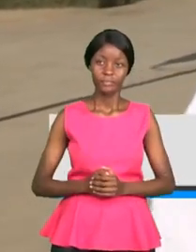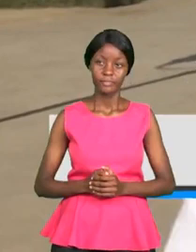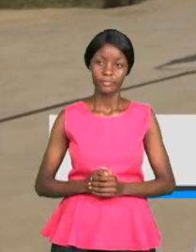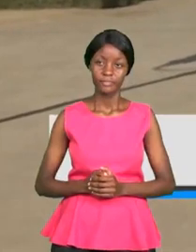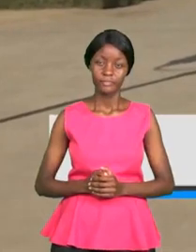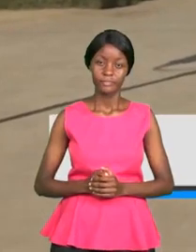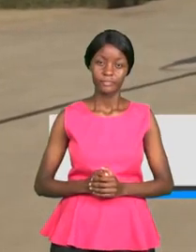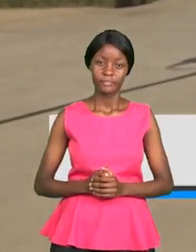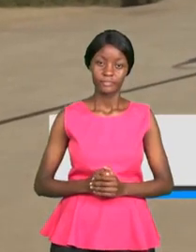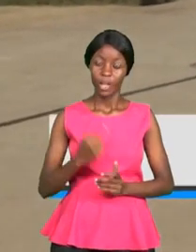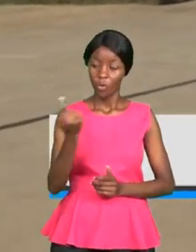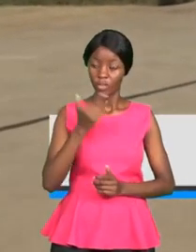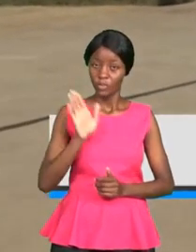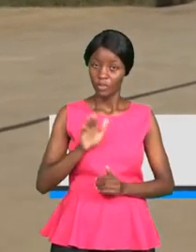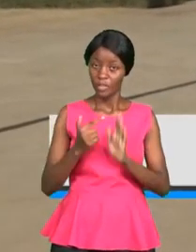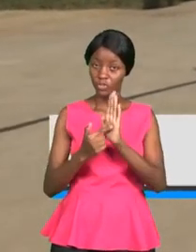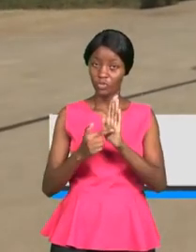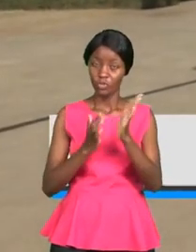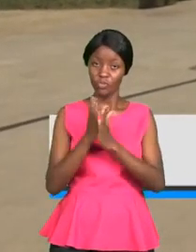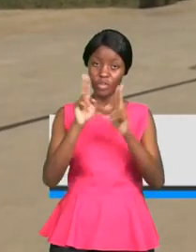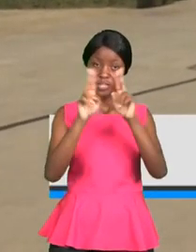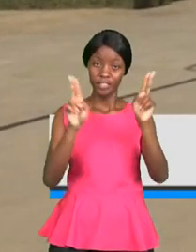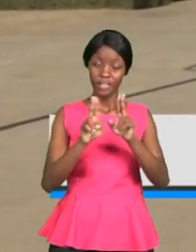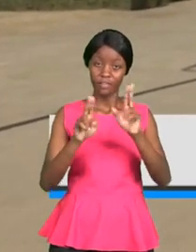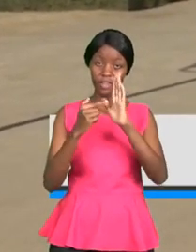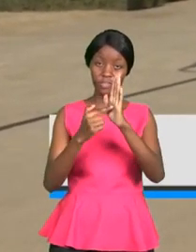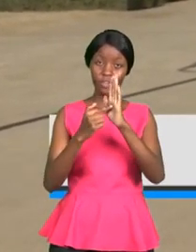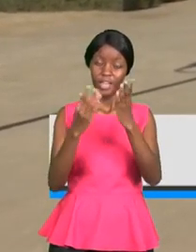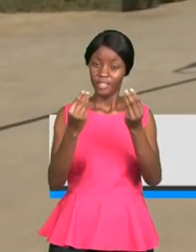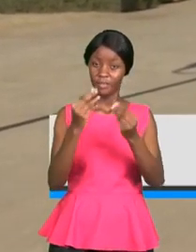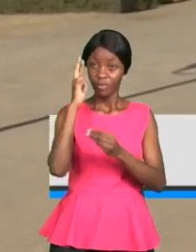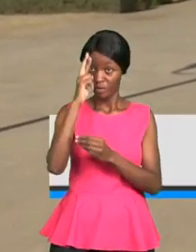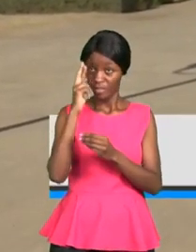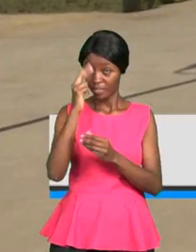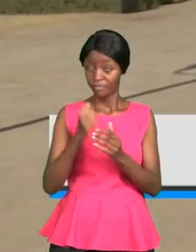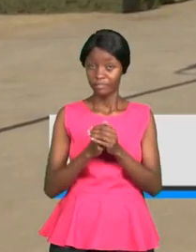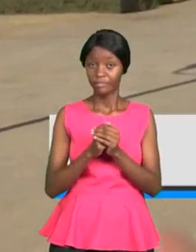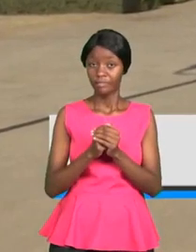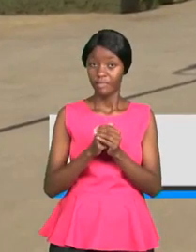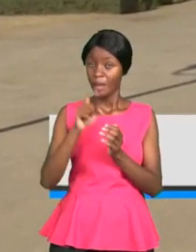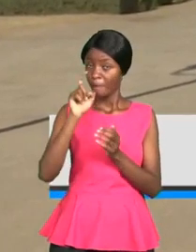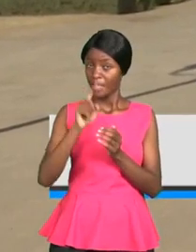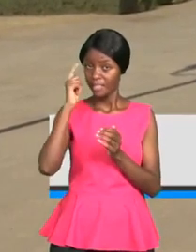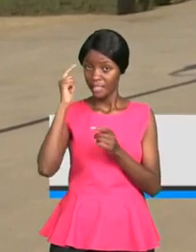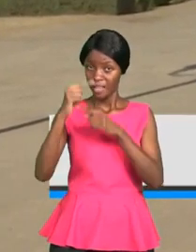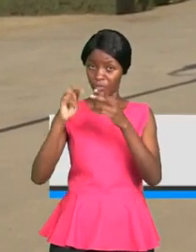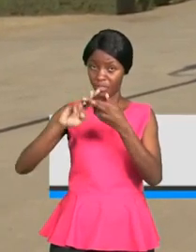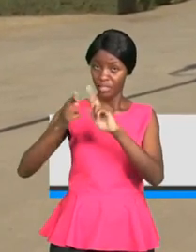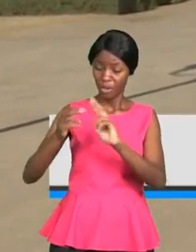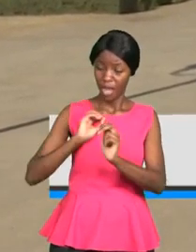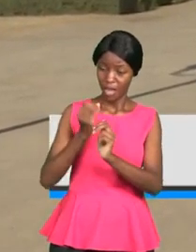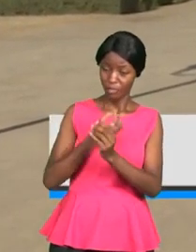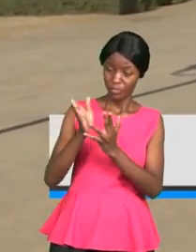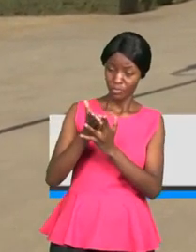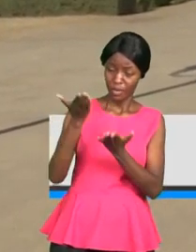So only women are exhibiting at the international exhibition for a very simple reason. We need to revisit our relationship to create